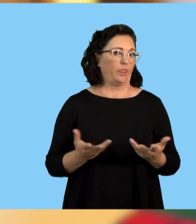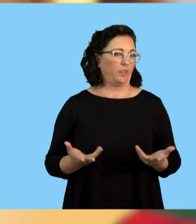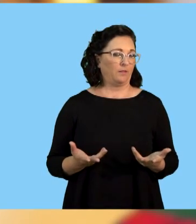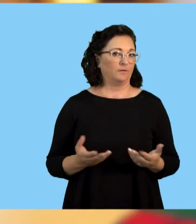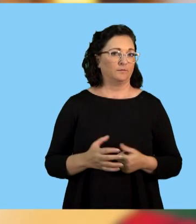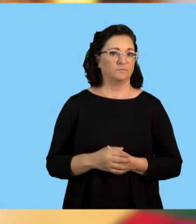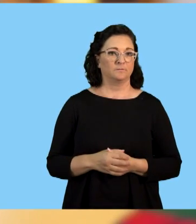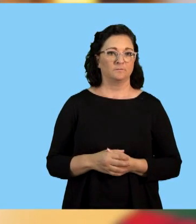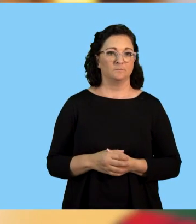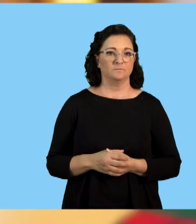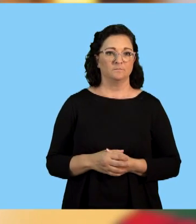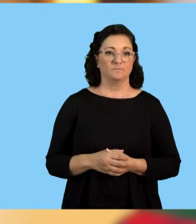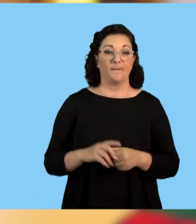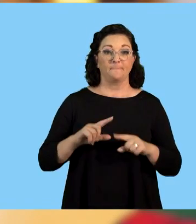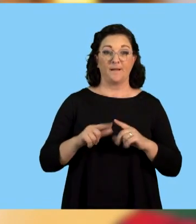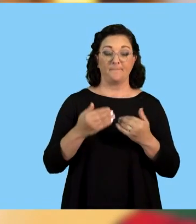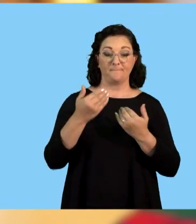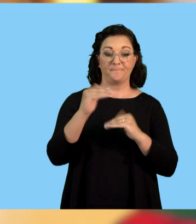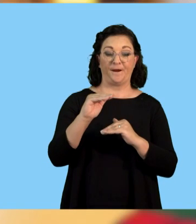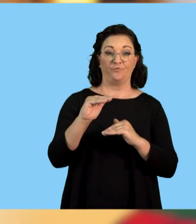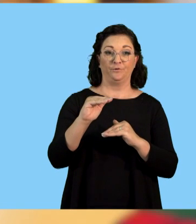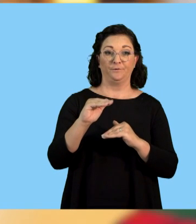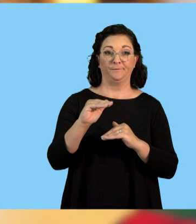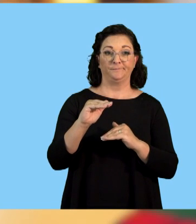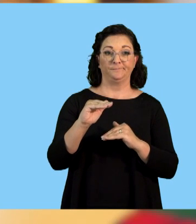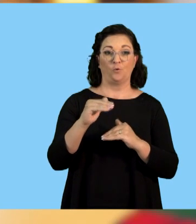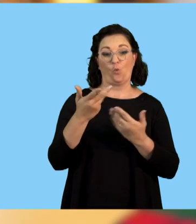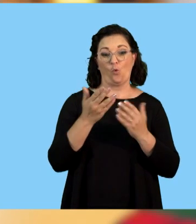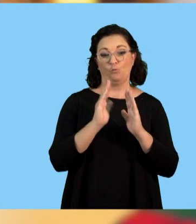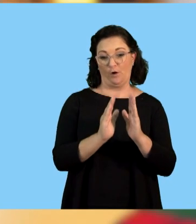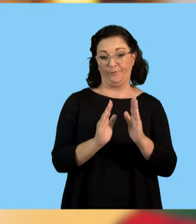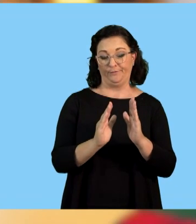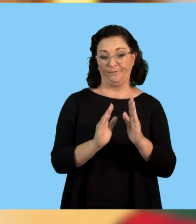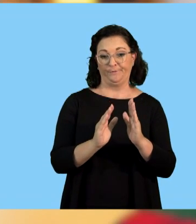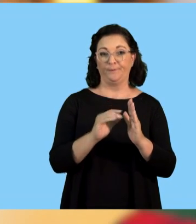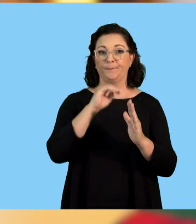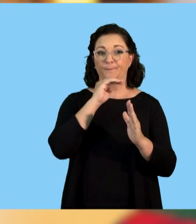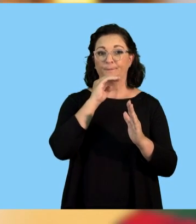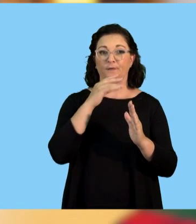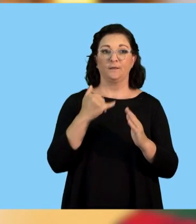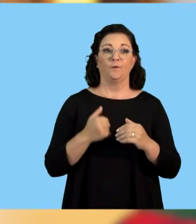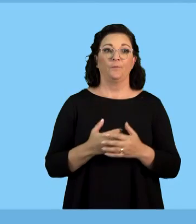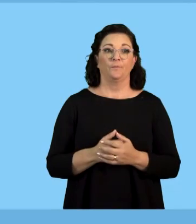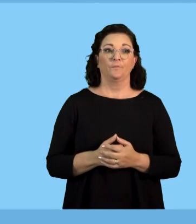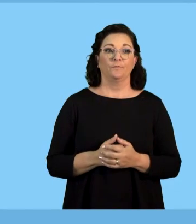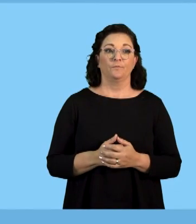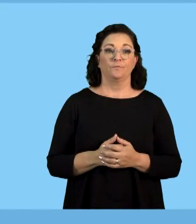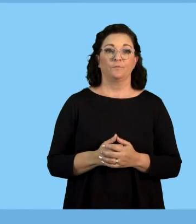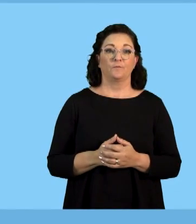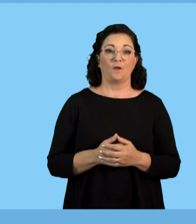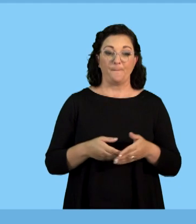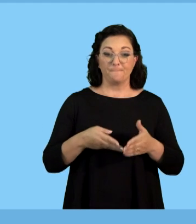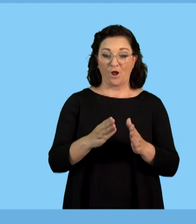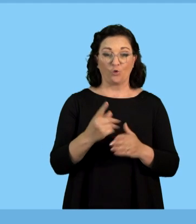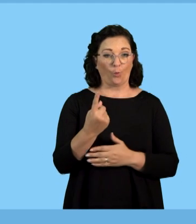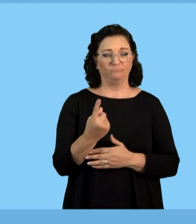pathway for the currents to take. However, if it's in parallel, the components are going to be connected in parallel, meaning